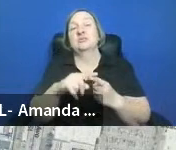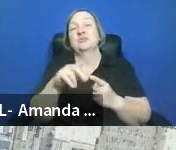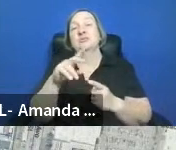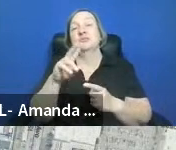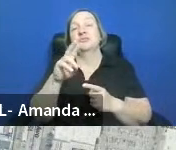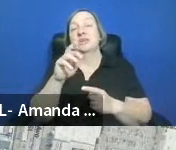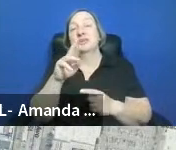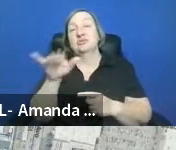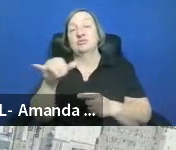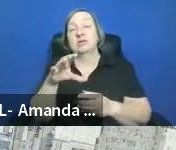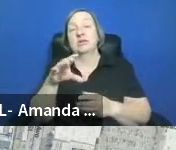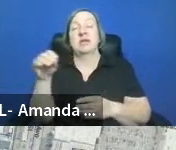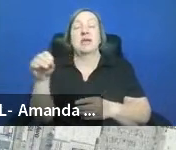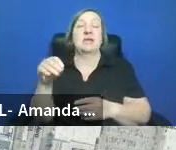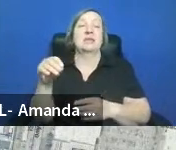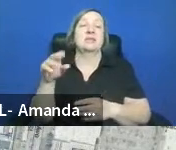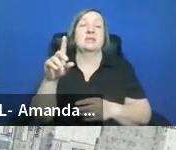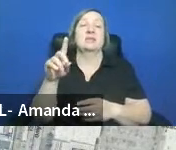Avenue.